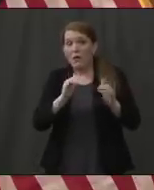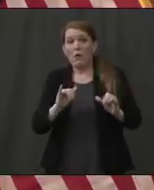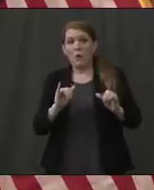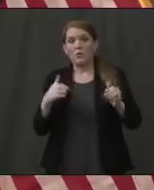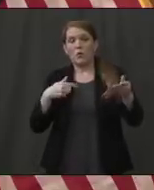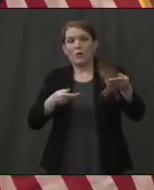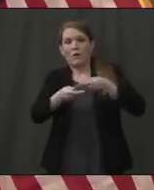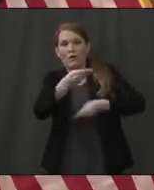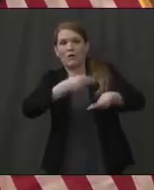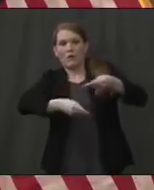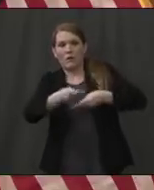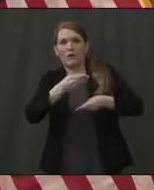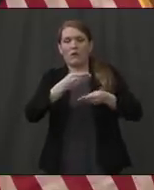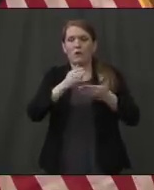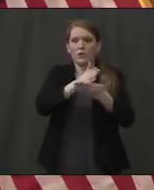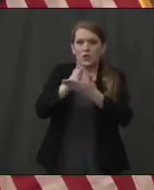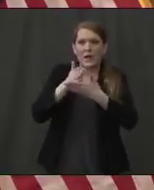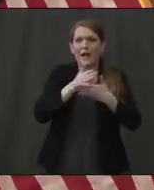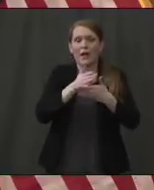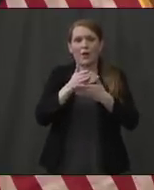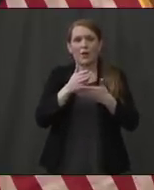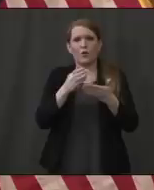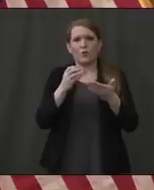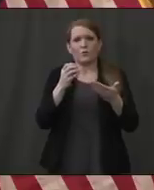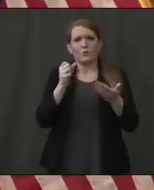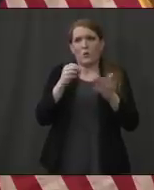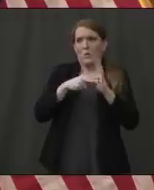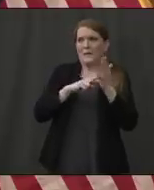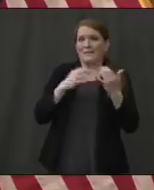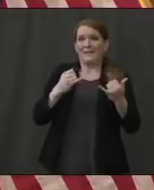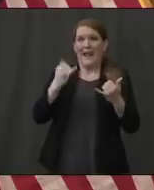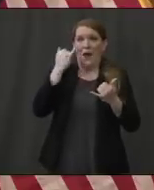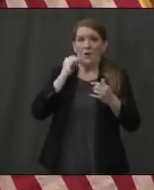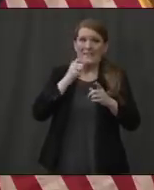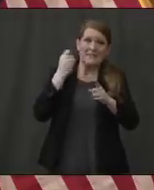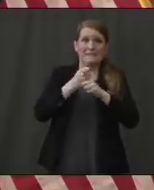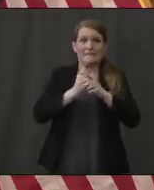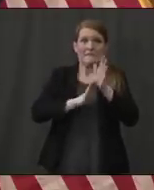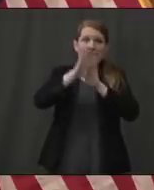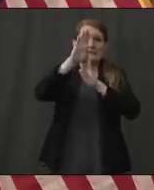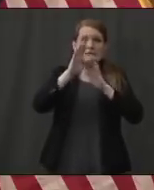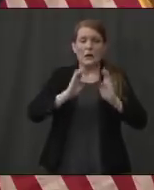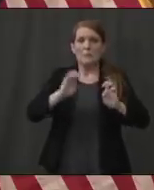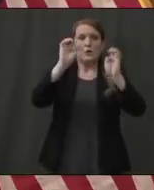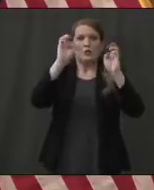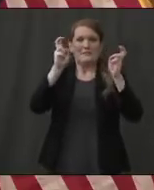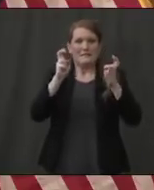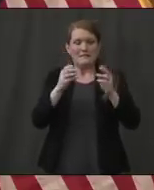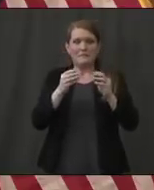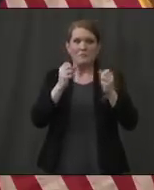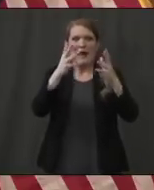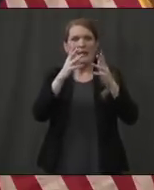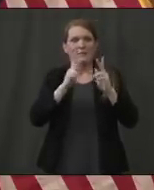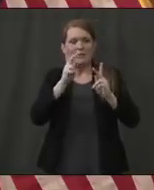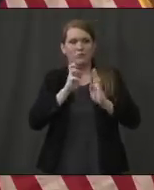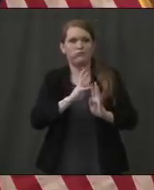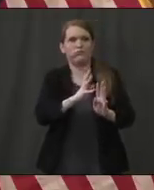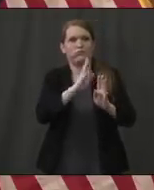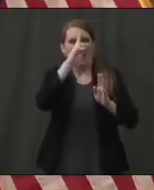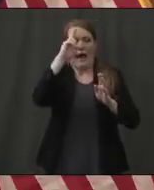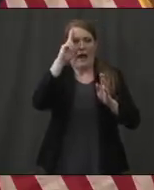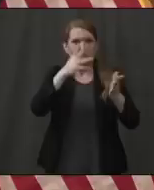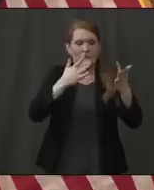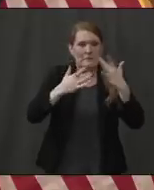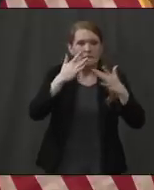there's a fire that needs to be put out, we can call on resources from elsewhere in the state who are actively committing to help us do